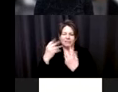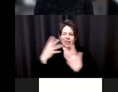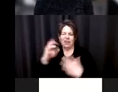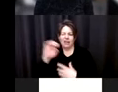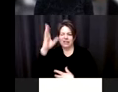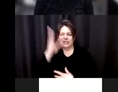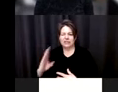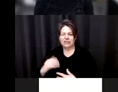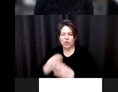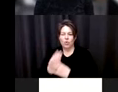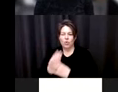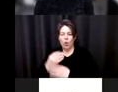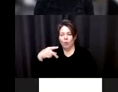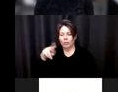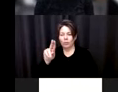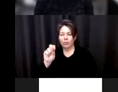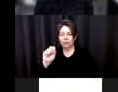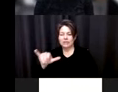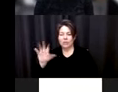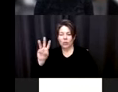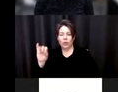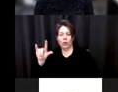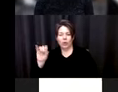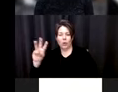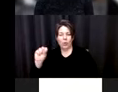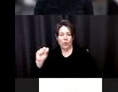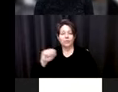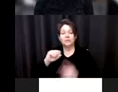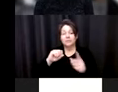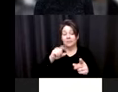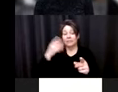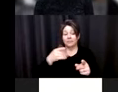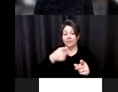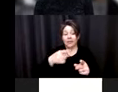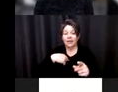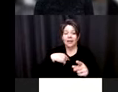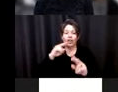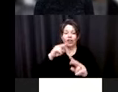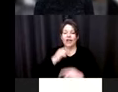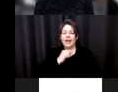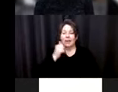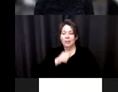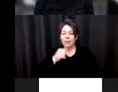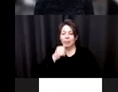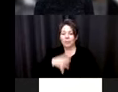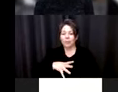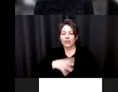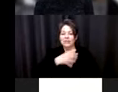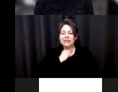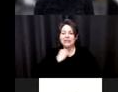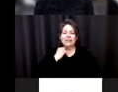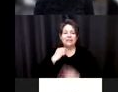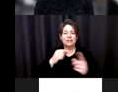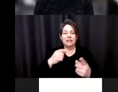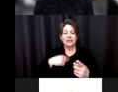Coast. And here I start to kind of play with the idea of priestesses and priestesses of the goddess are